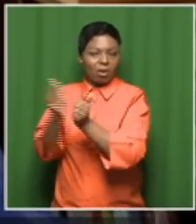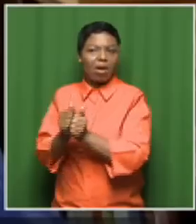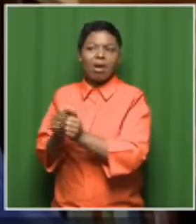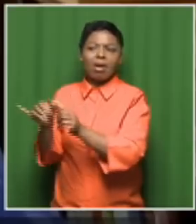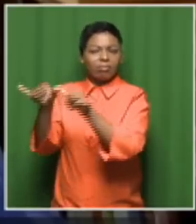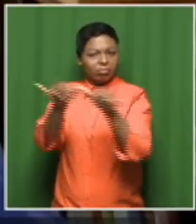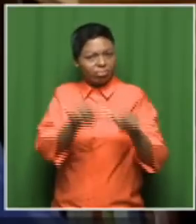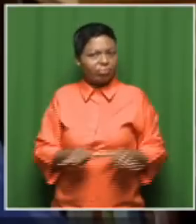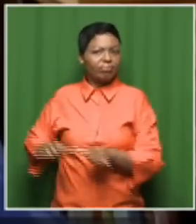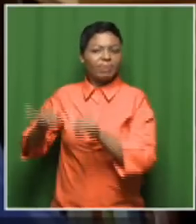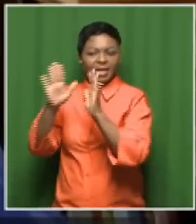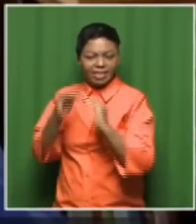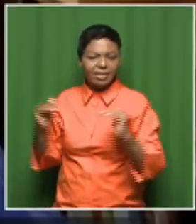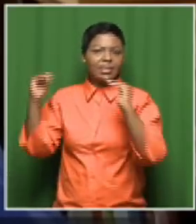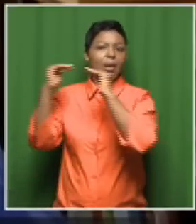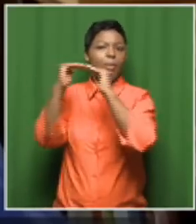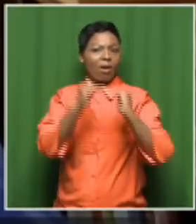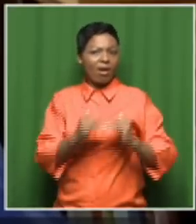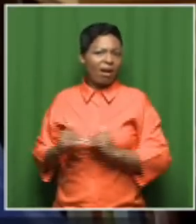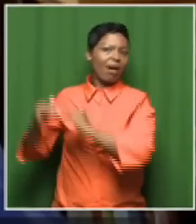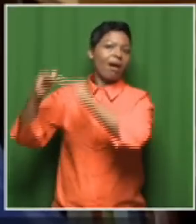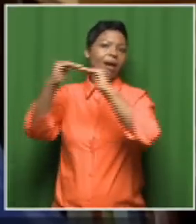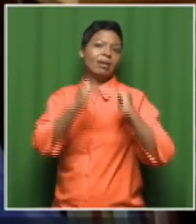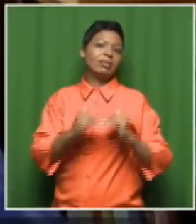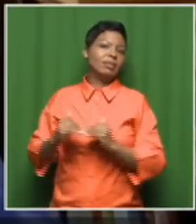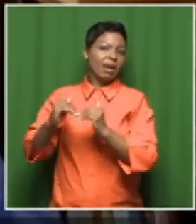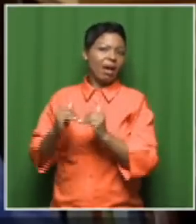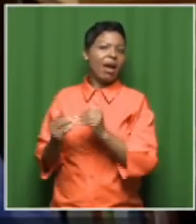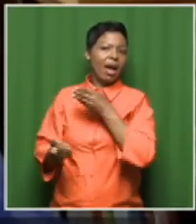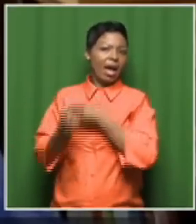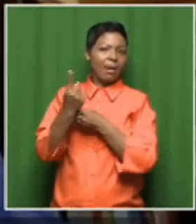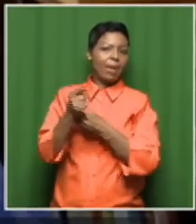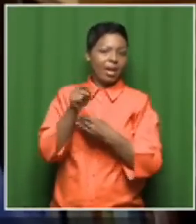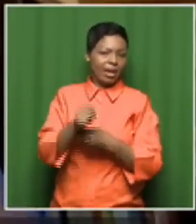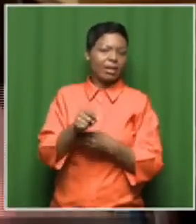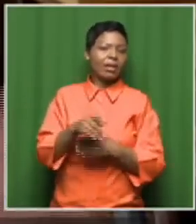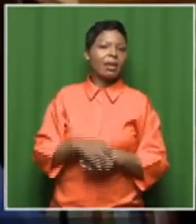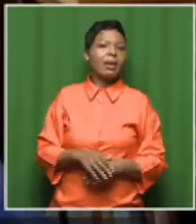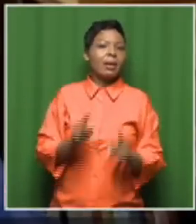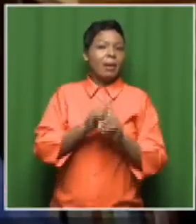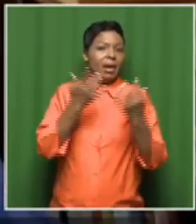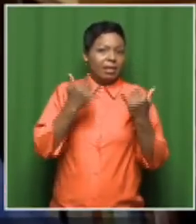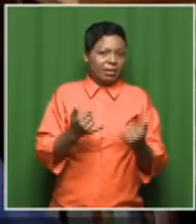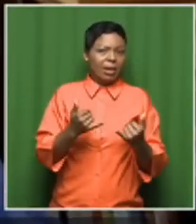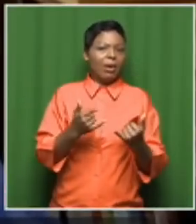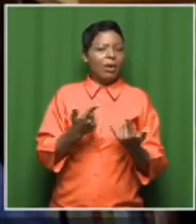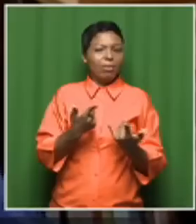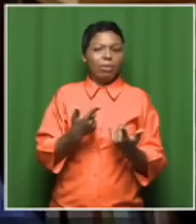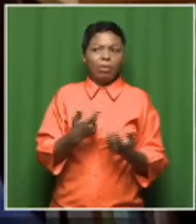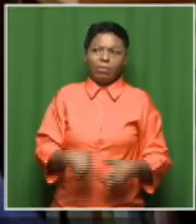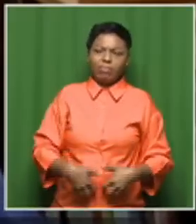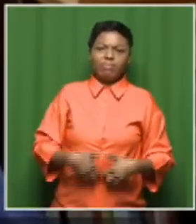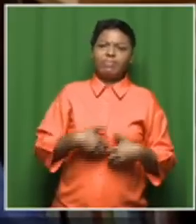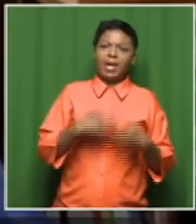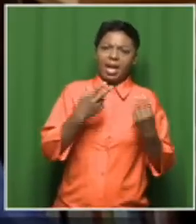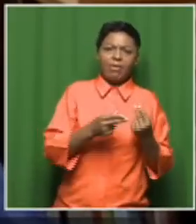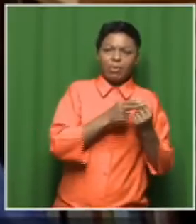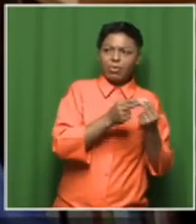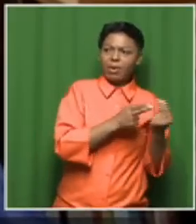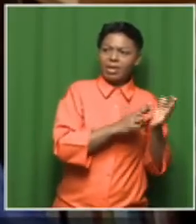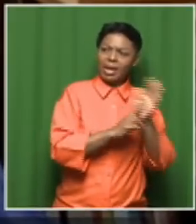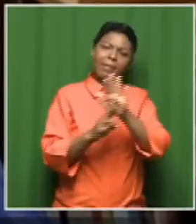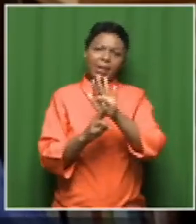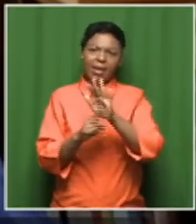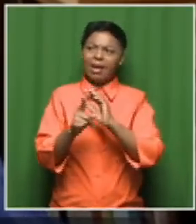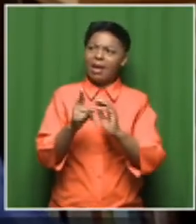stewards. And they reacted in a very harsh manner by firing a gun. And then there was the usual scuttlebutt. Someone's been killed. No one had